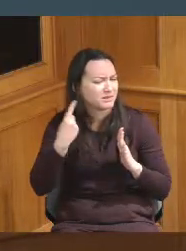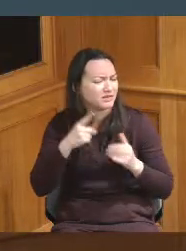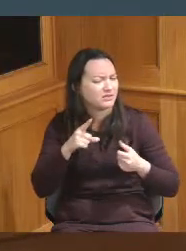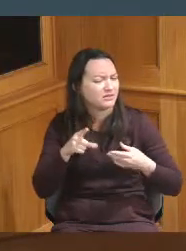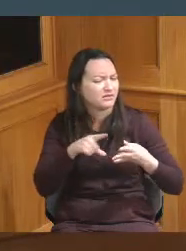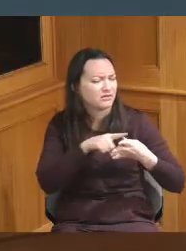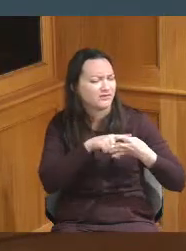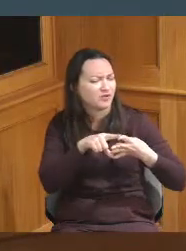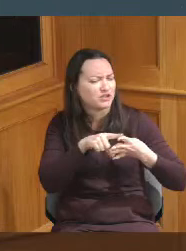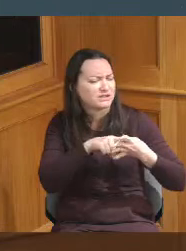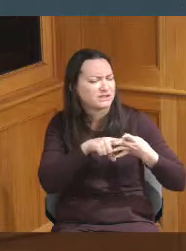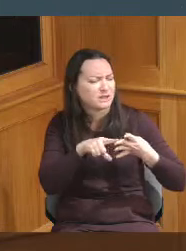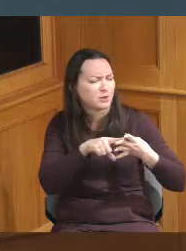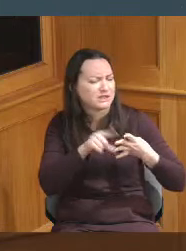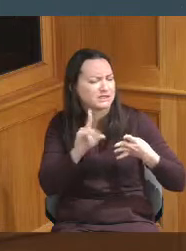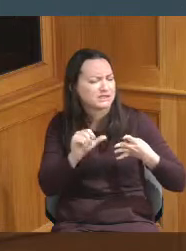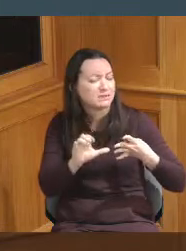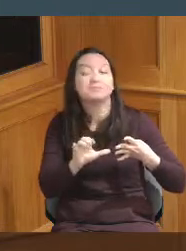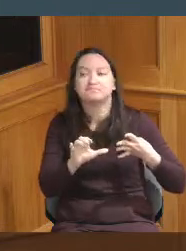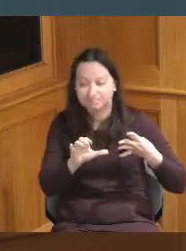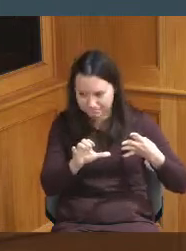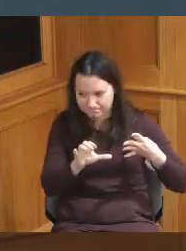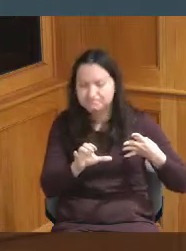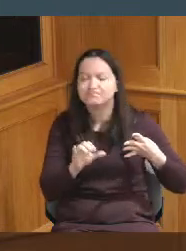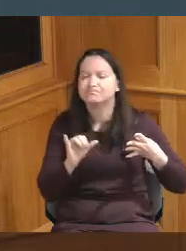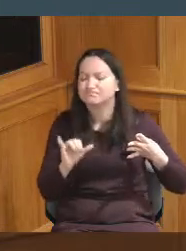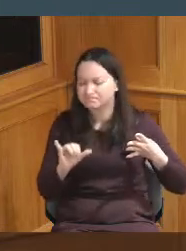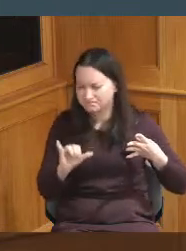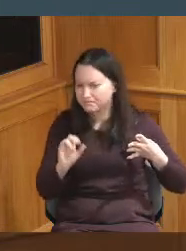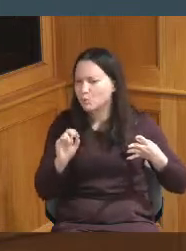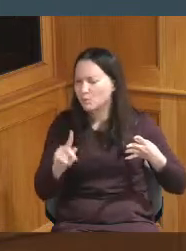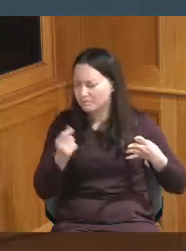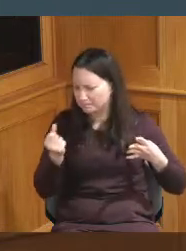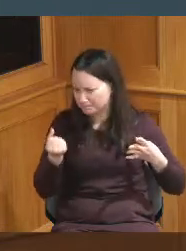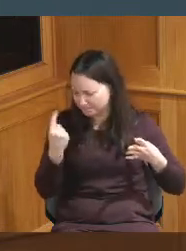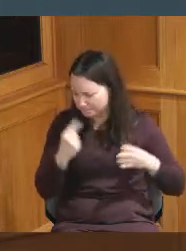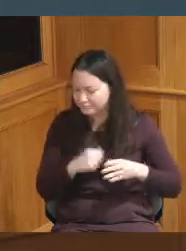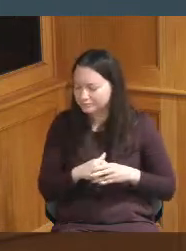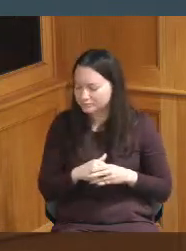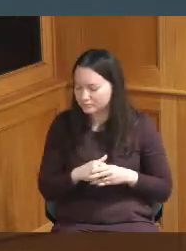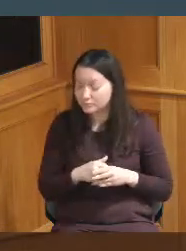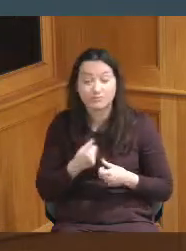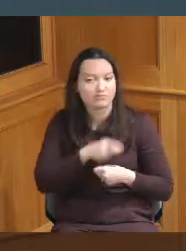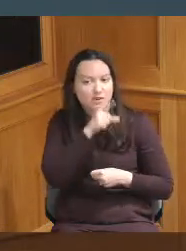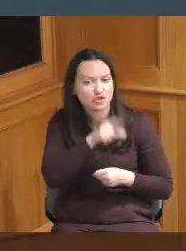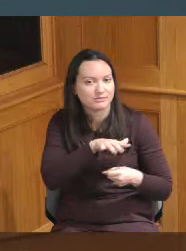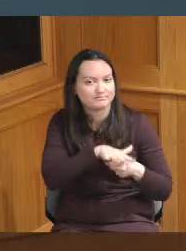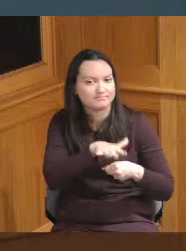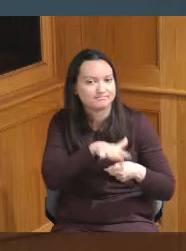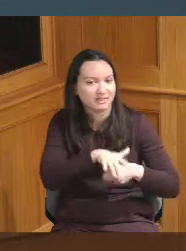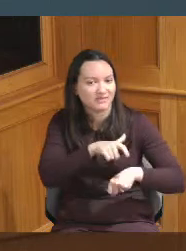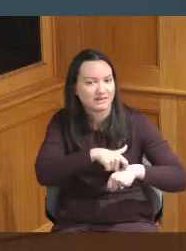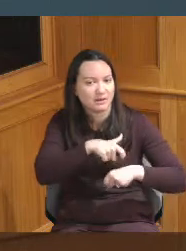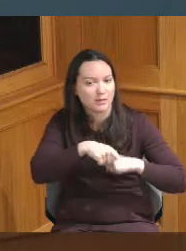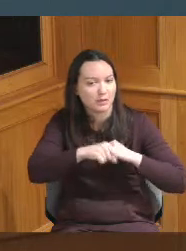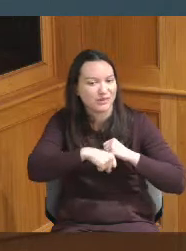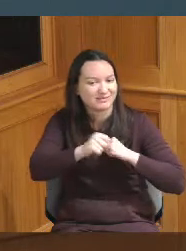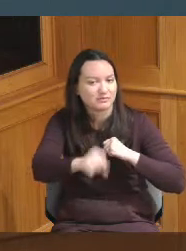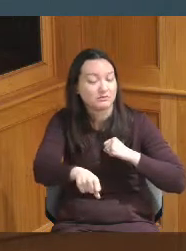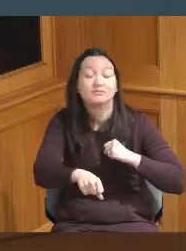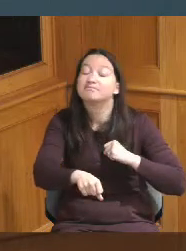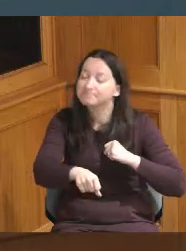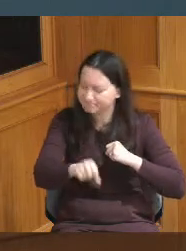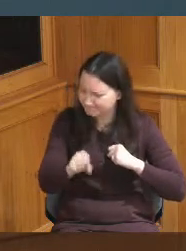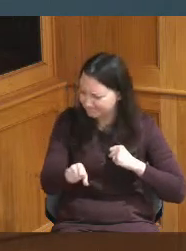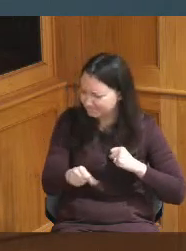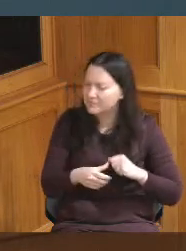week of December? That is our hope, yes. Okay, just want to make sure. I just want to make sure you had enough time for the extension. Yeah, I